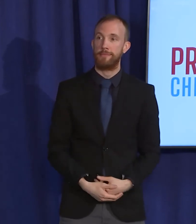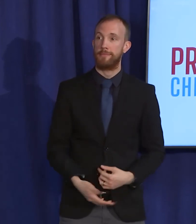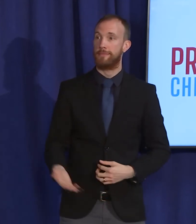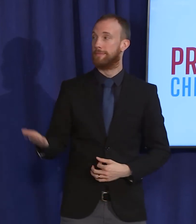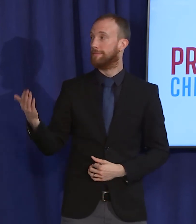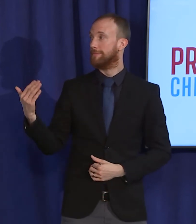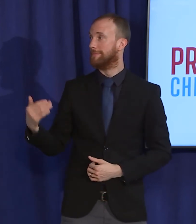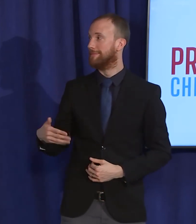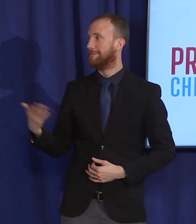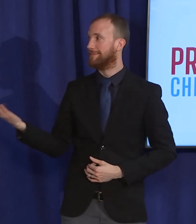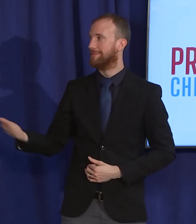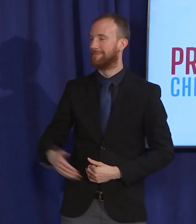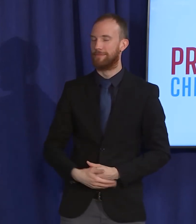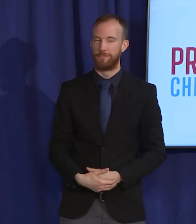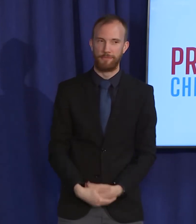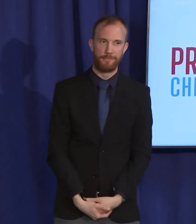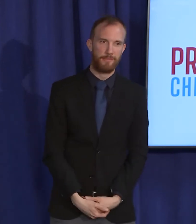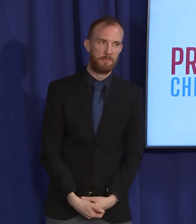Arwady? For you.